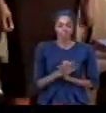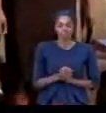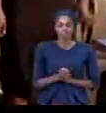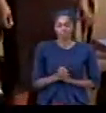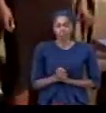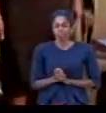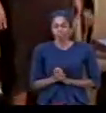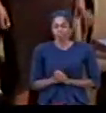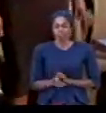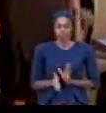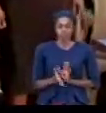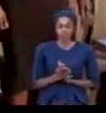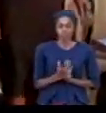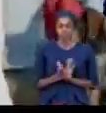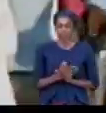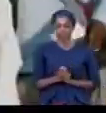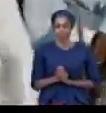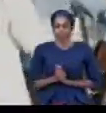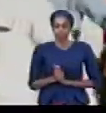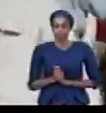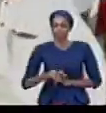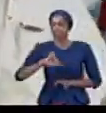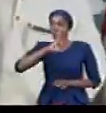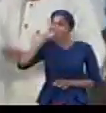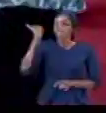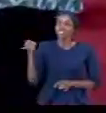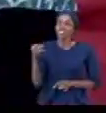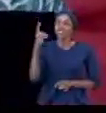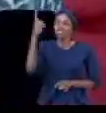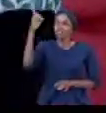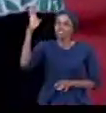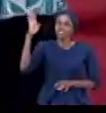Jehovah, Jehovah, Jehovah, Jehovah, Jehovah,